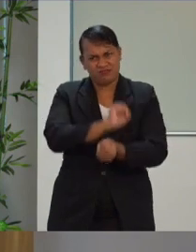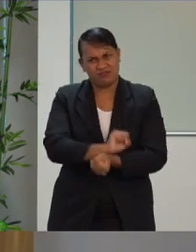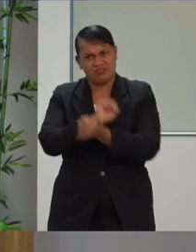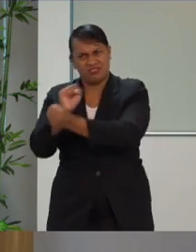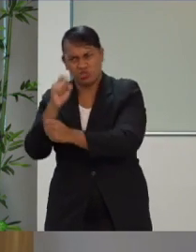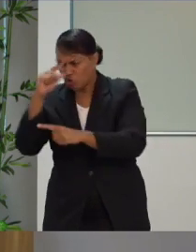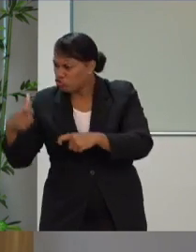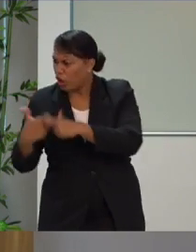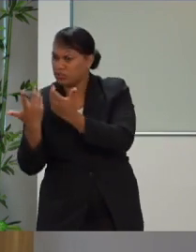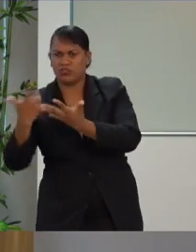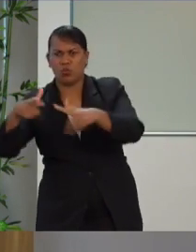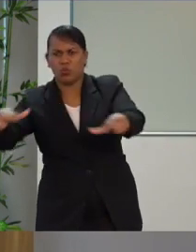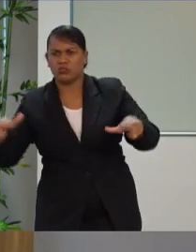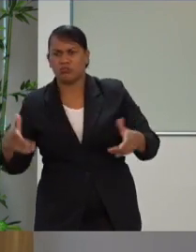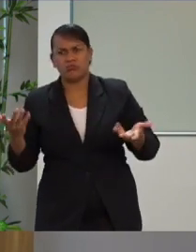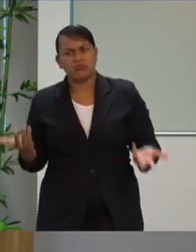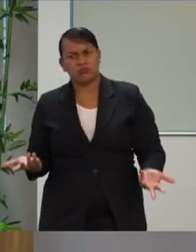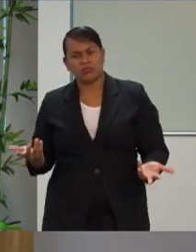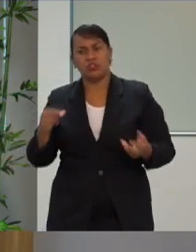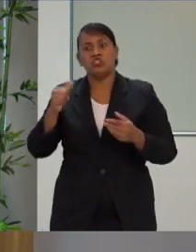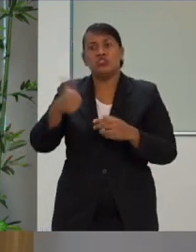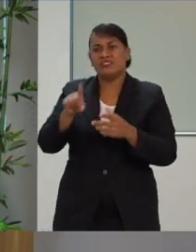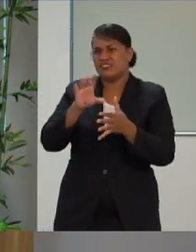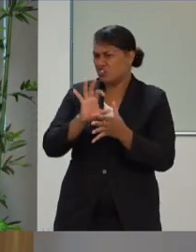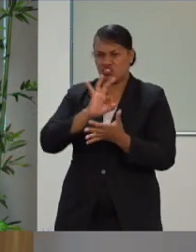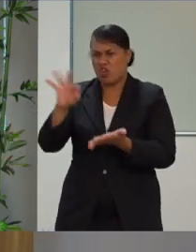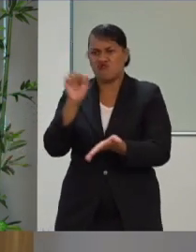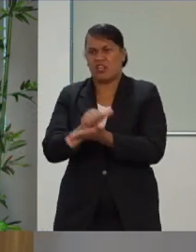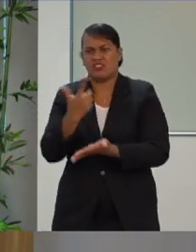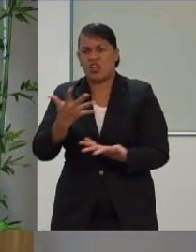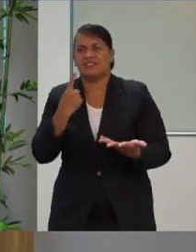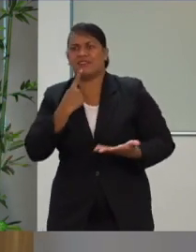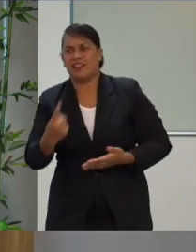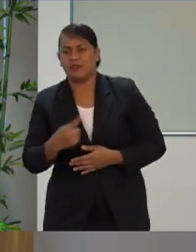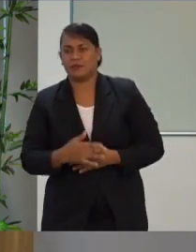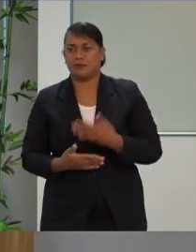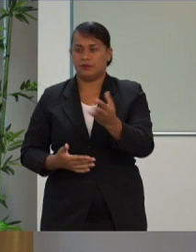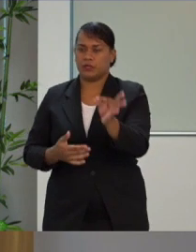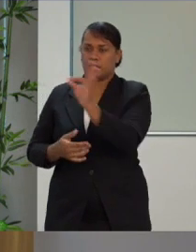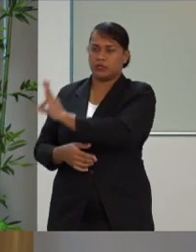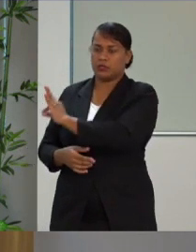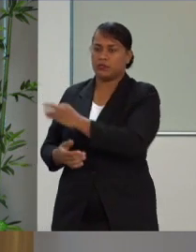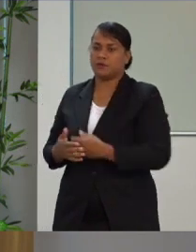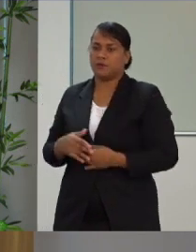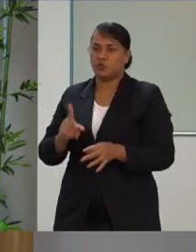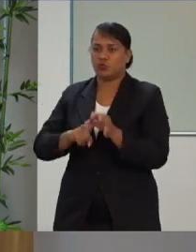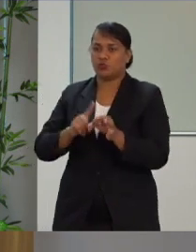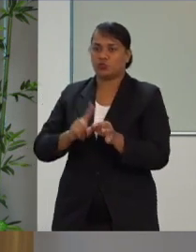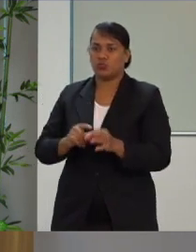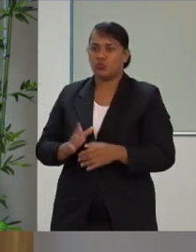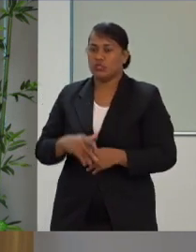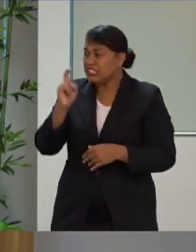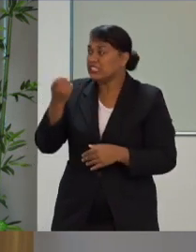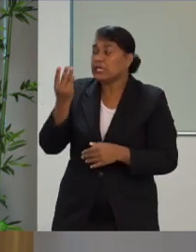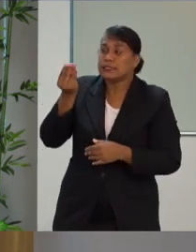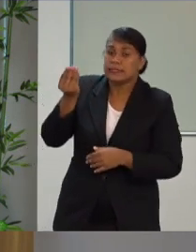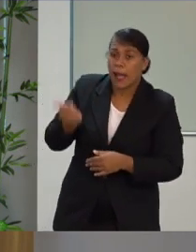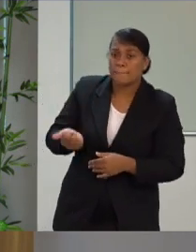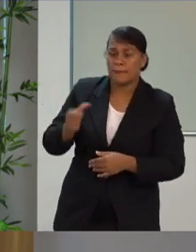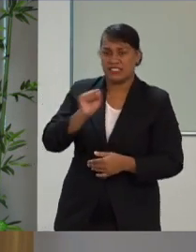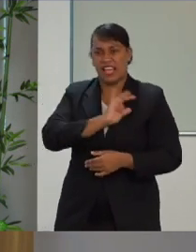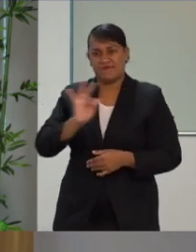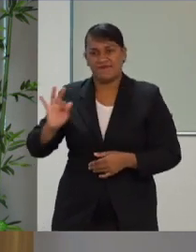court. So it's quite trite to say, and quite superfluous. Actually. So my second question, some employees still out there not